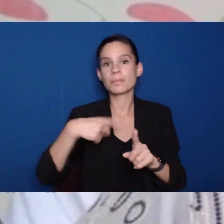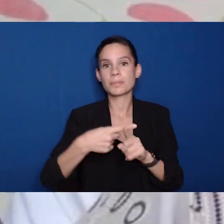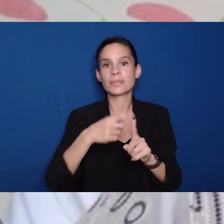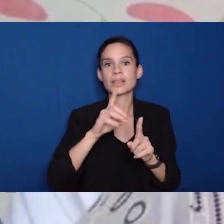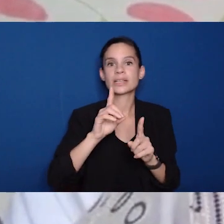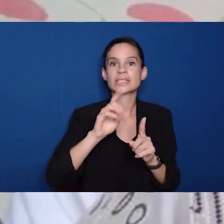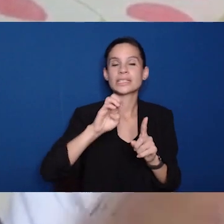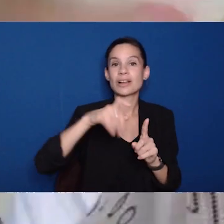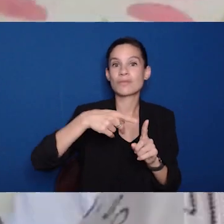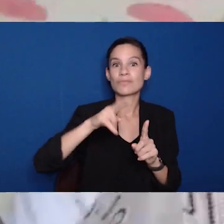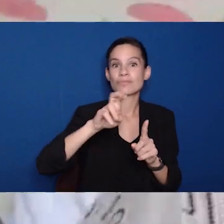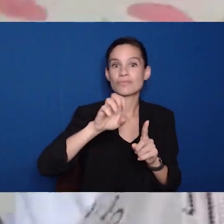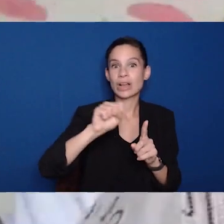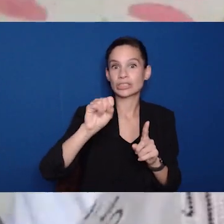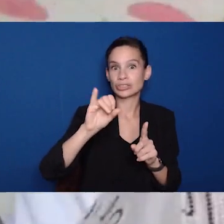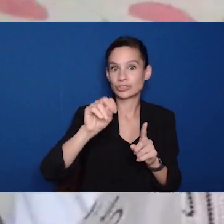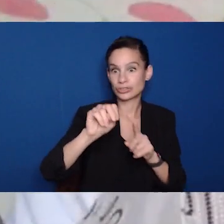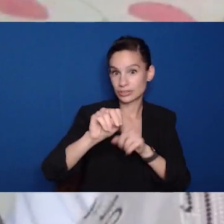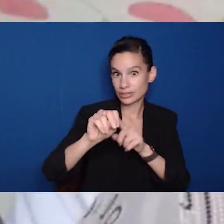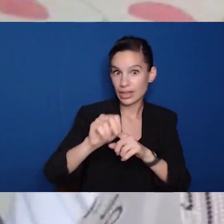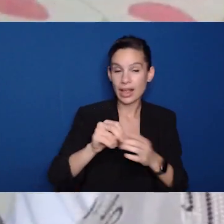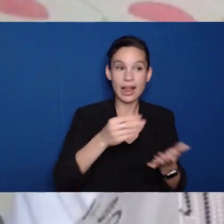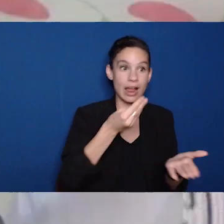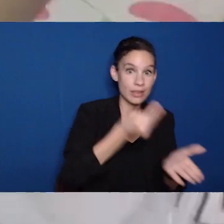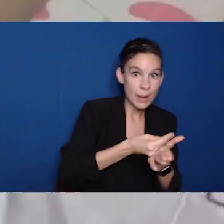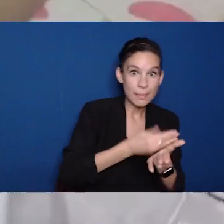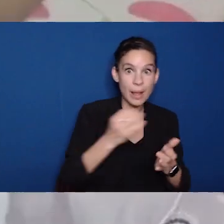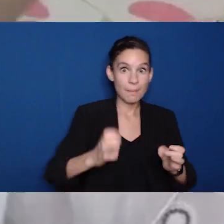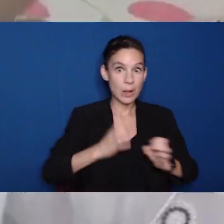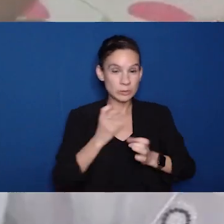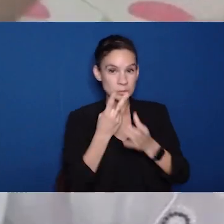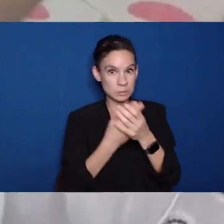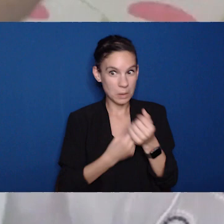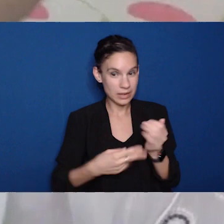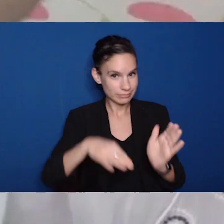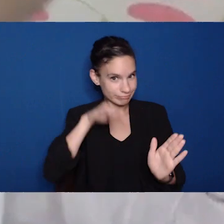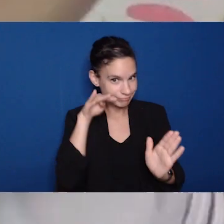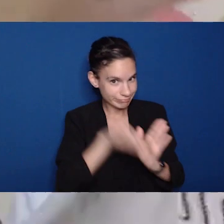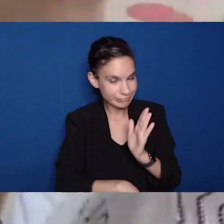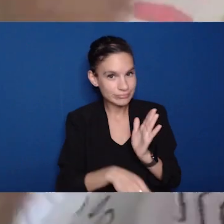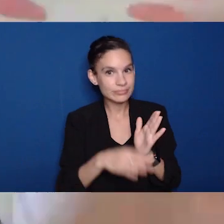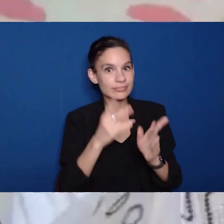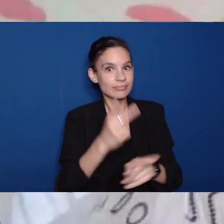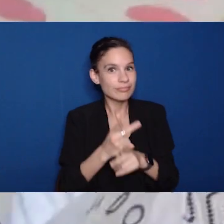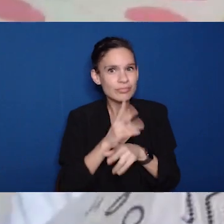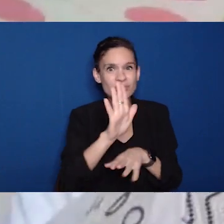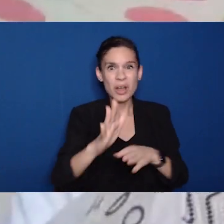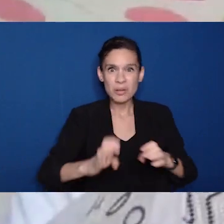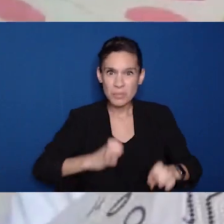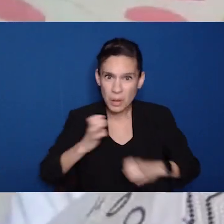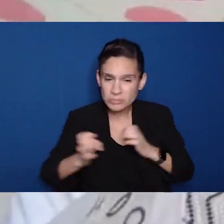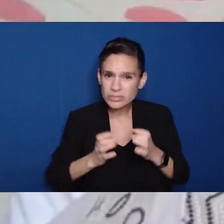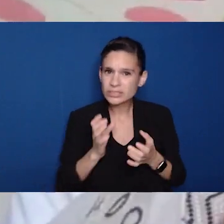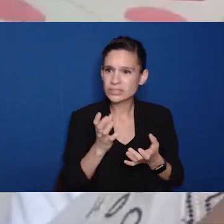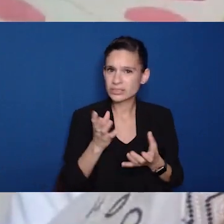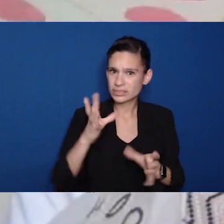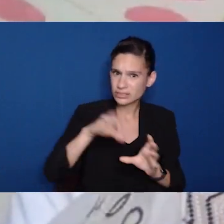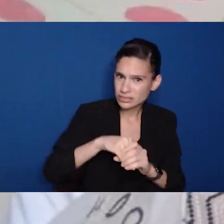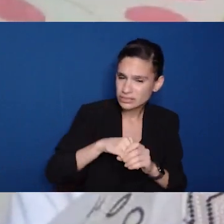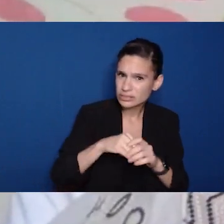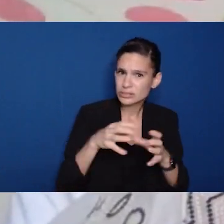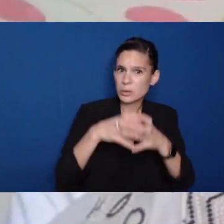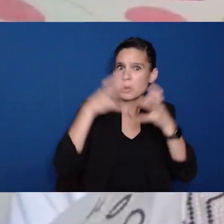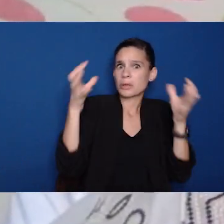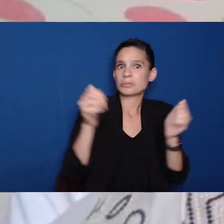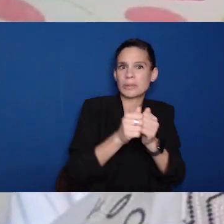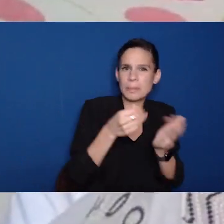the economics and the emotions of someone. And so be careful to have your emotions too wrapped up in